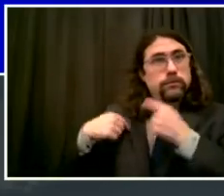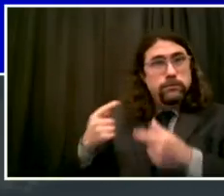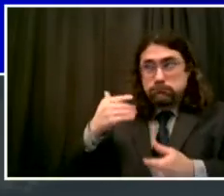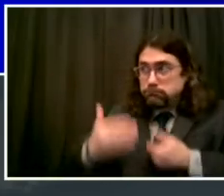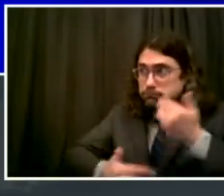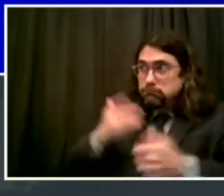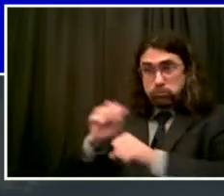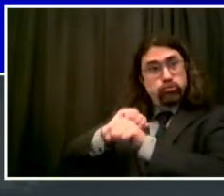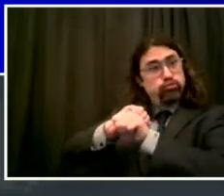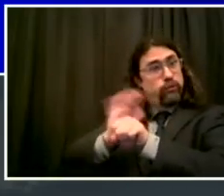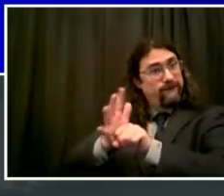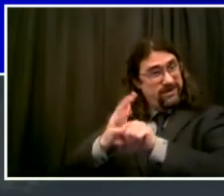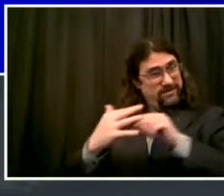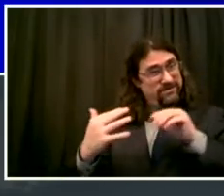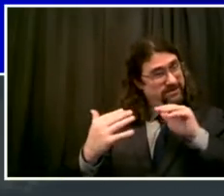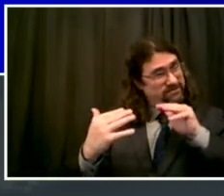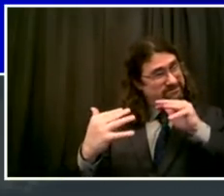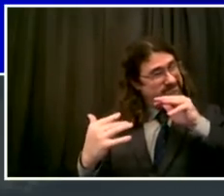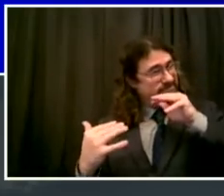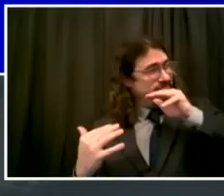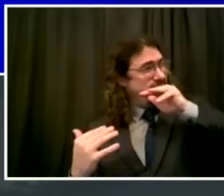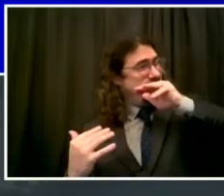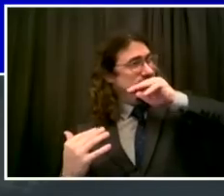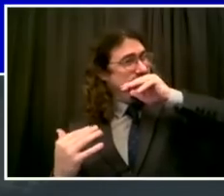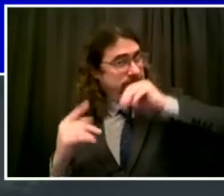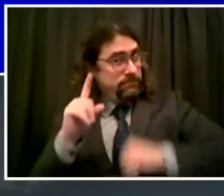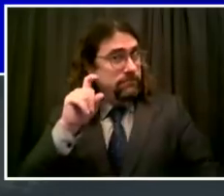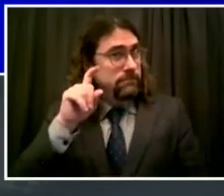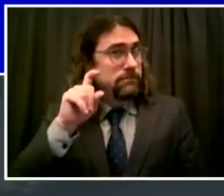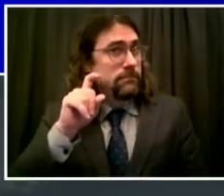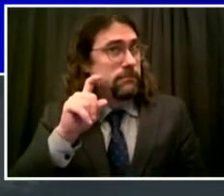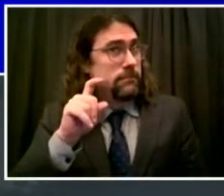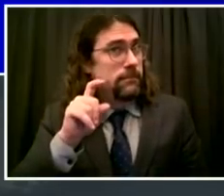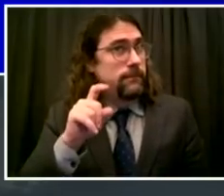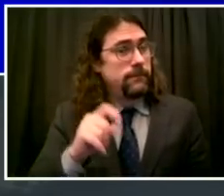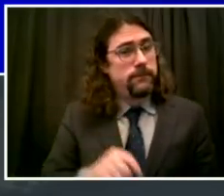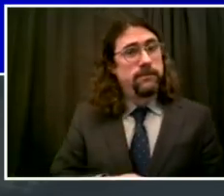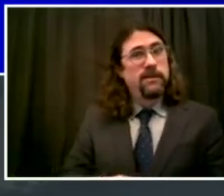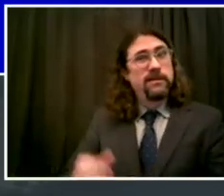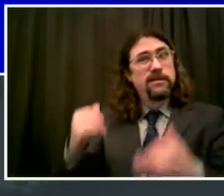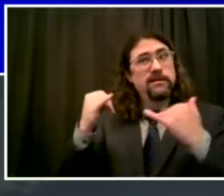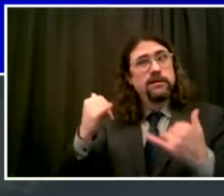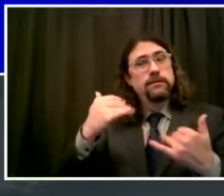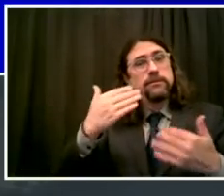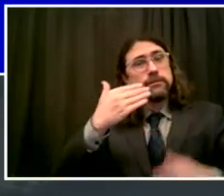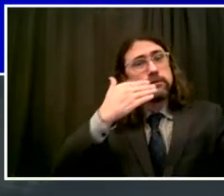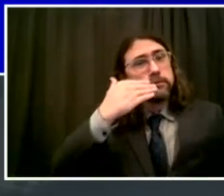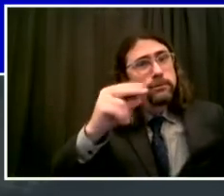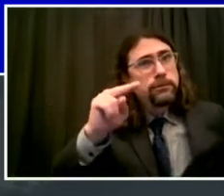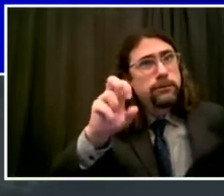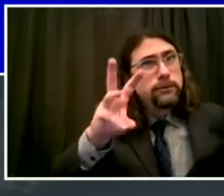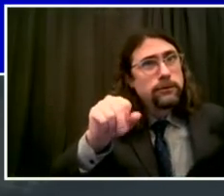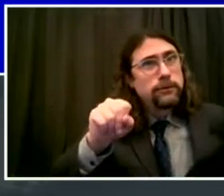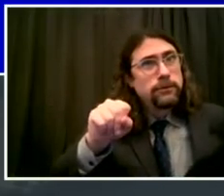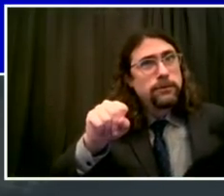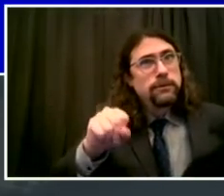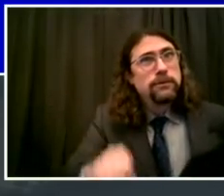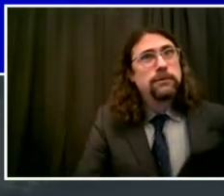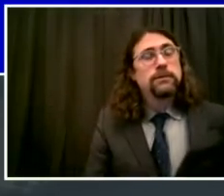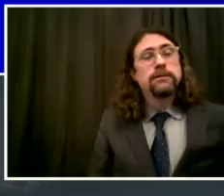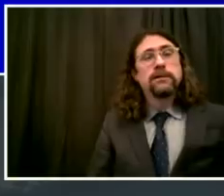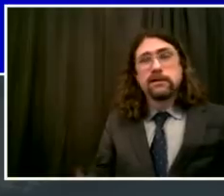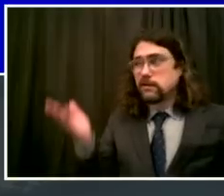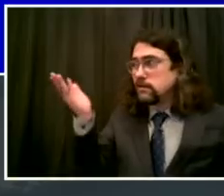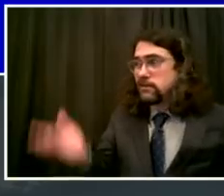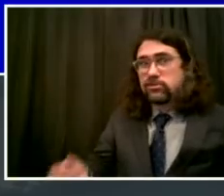good news, and this is really wonderful to report to you because it gets back to what you've been doing. Every time I get to give you good news, it's just a